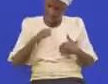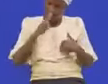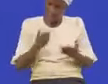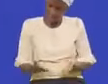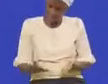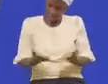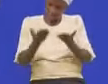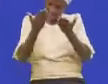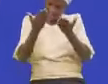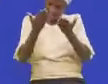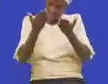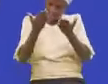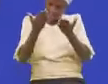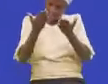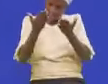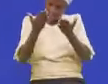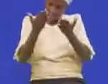Kristo a odu ere ji.